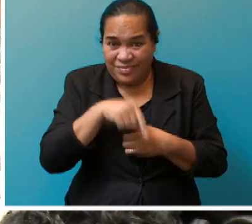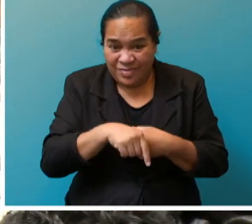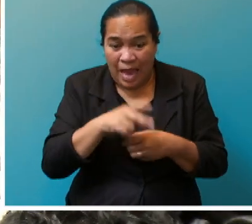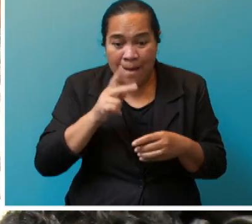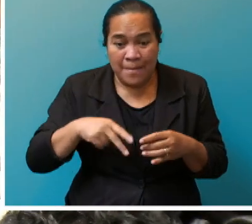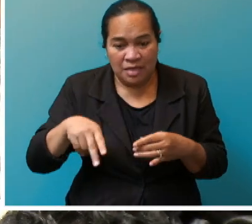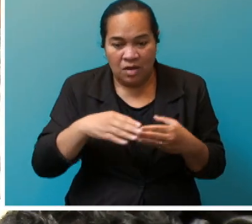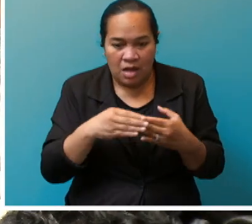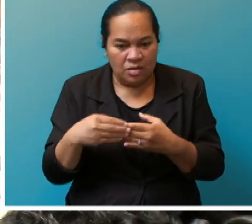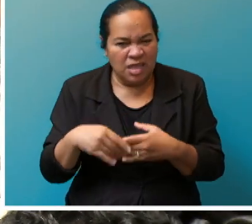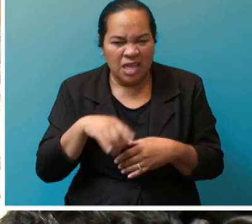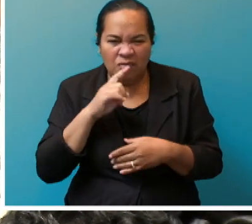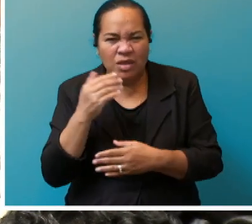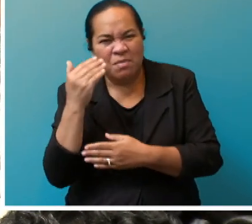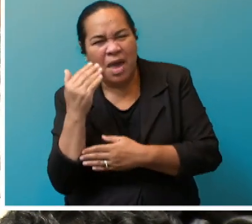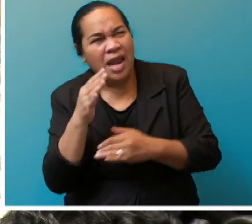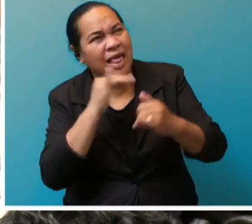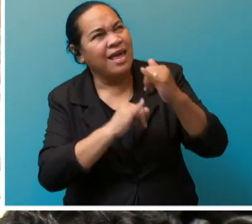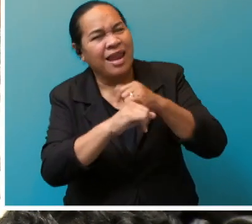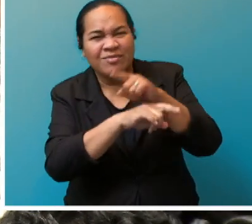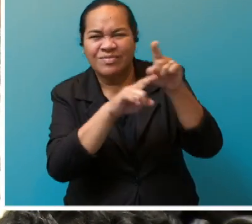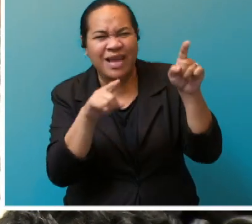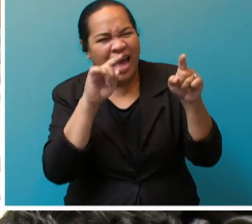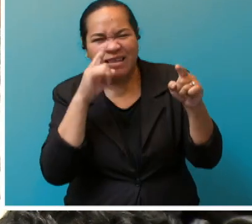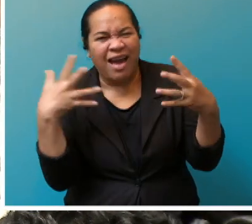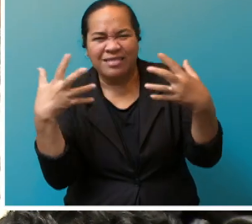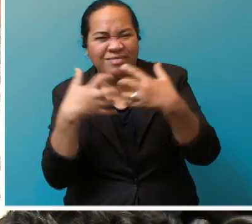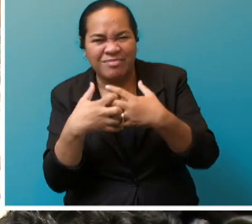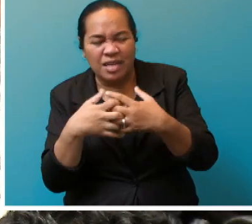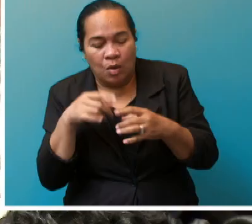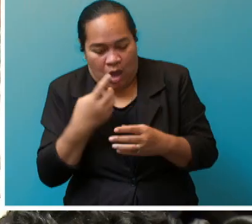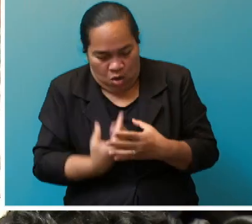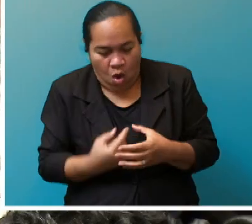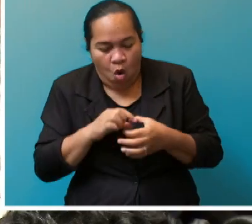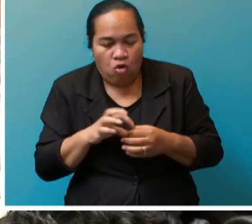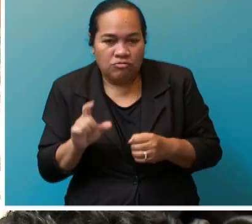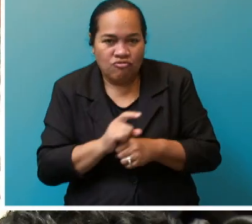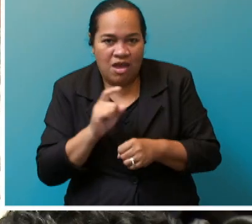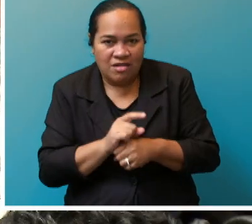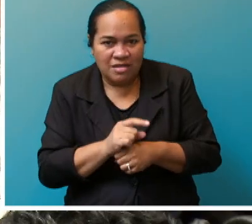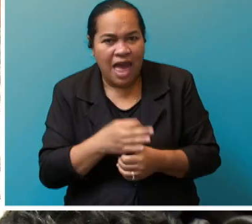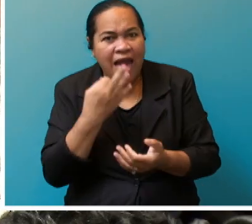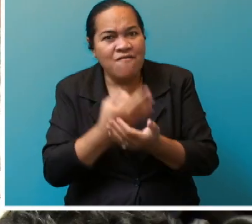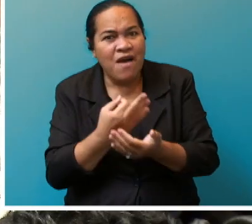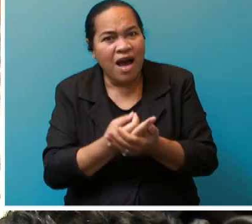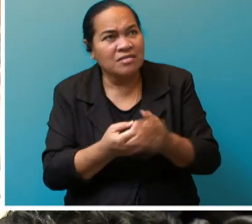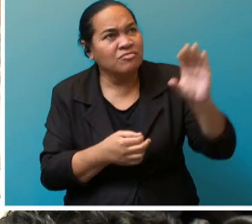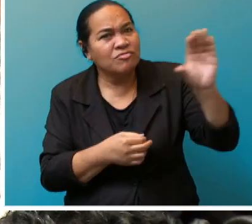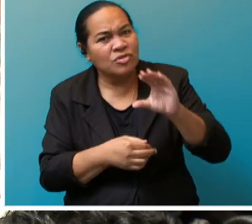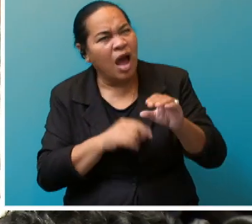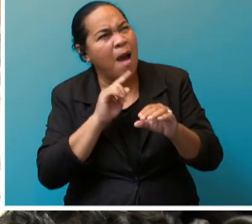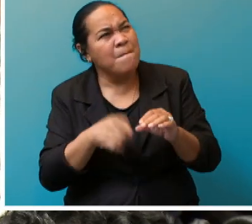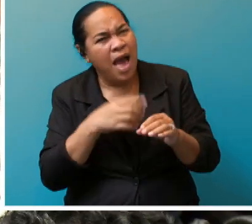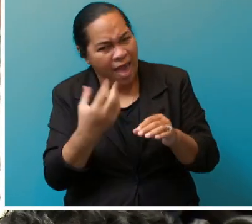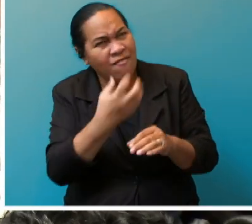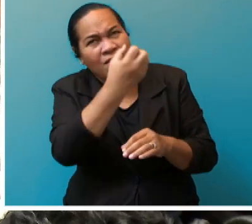depend on the blueprints and models of international organizations and funds that are not orientated and designed around